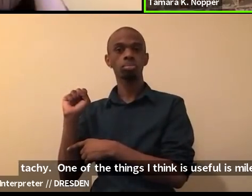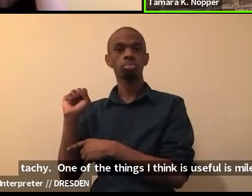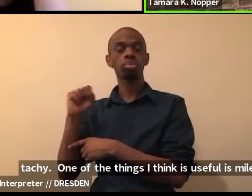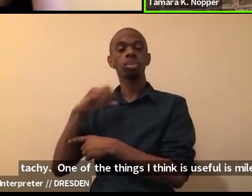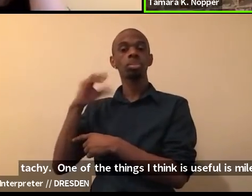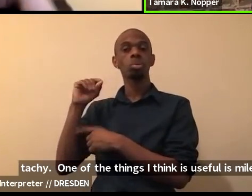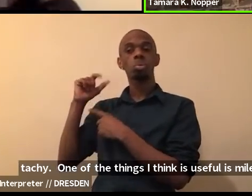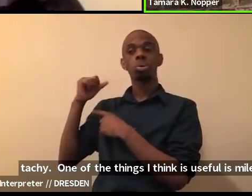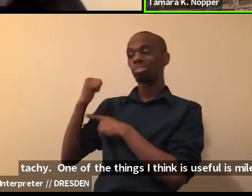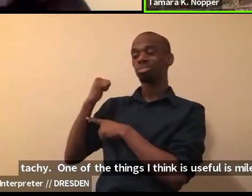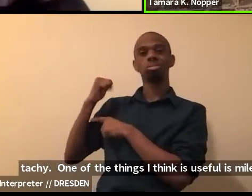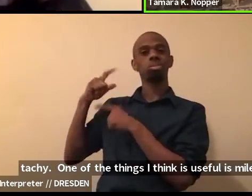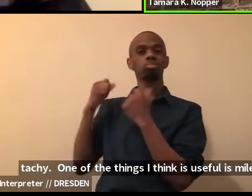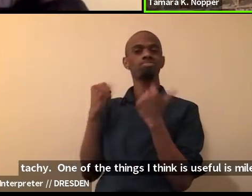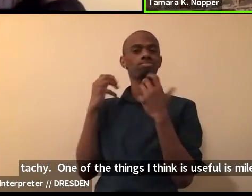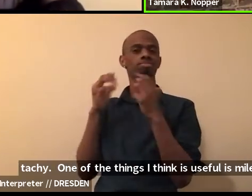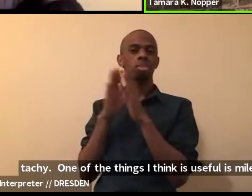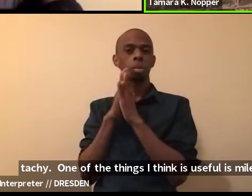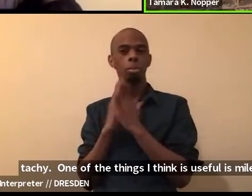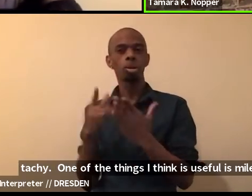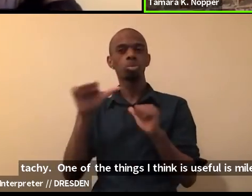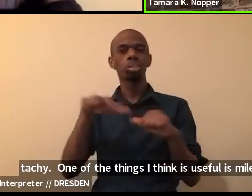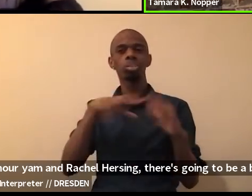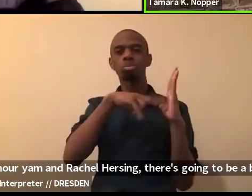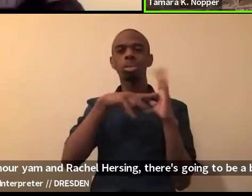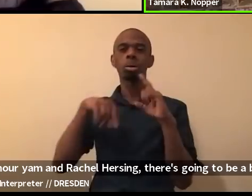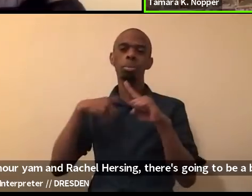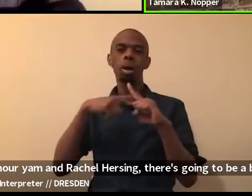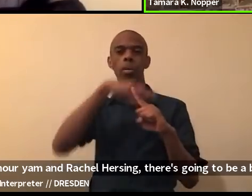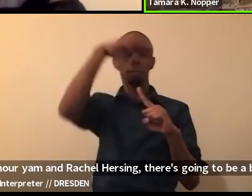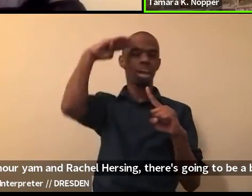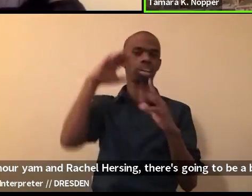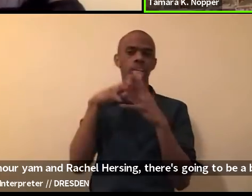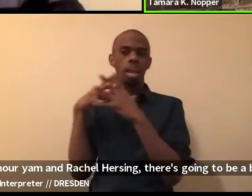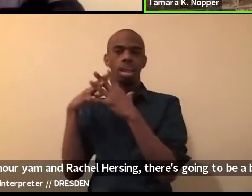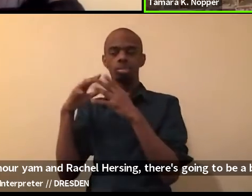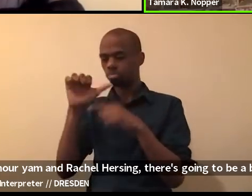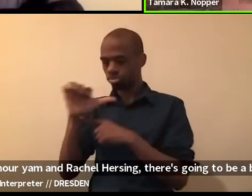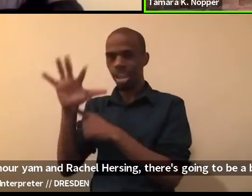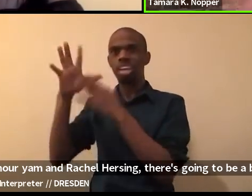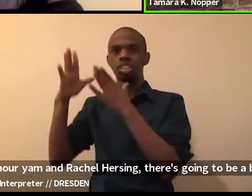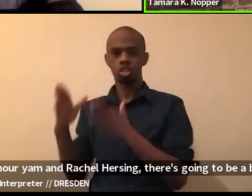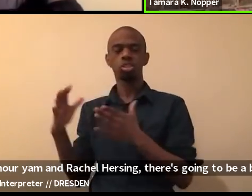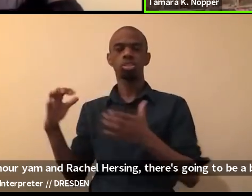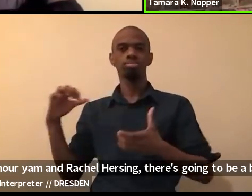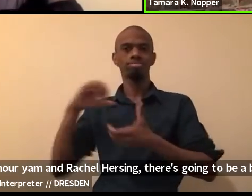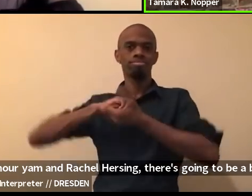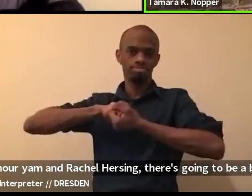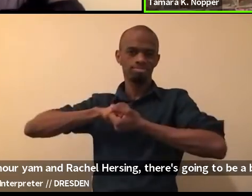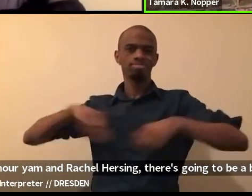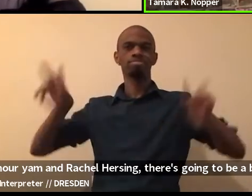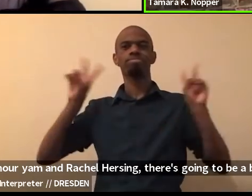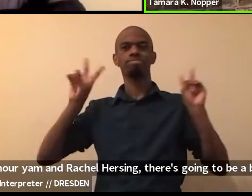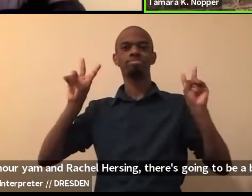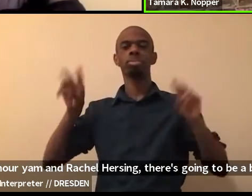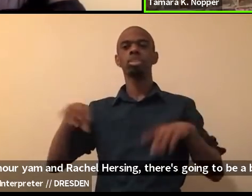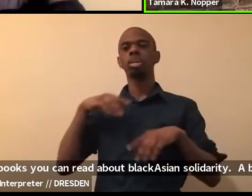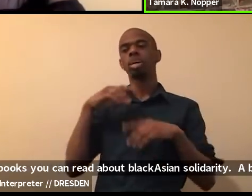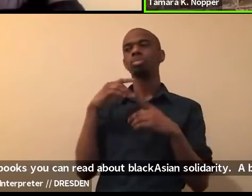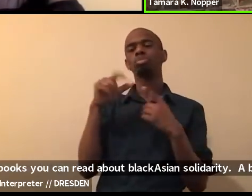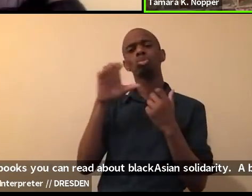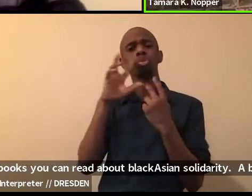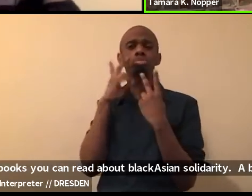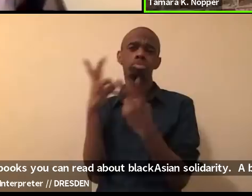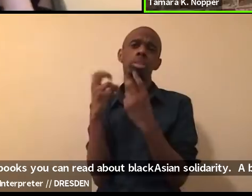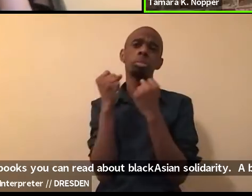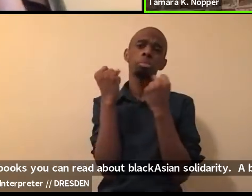you could read about Black Asian solidarity and this and that. There's a bunch of books about Asian American politics. You're going to see a lot of those books circulated on